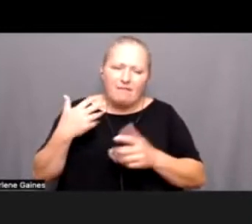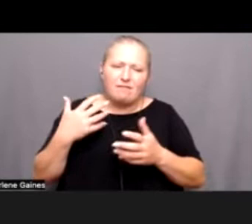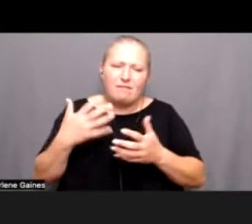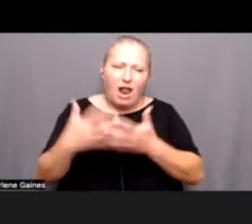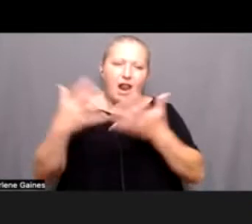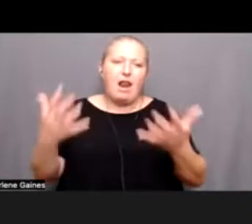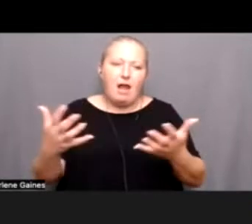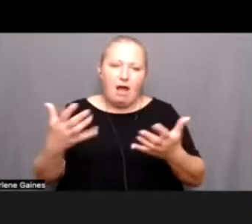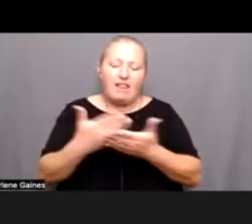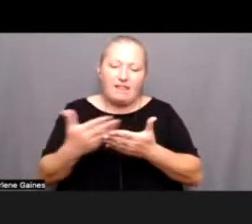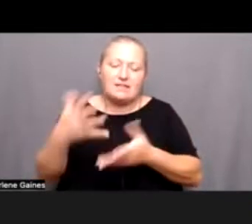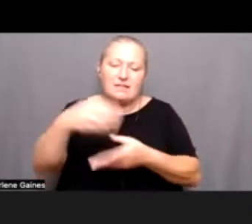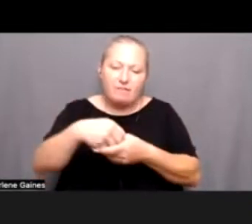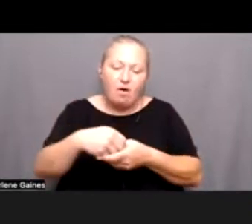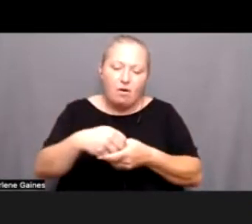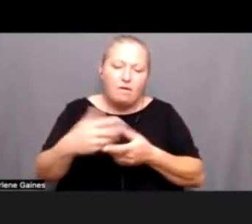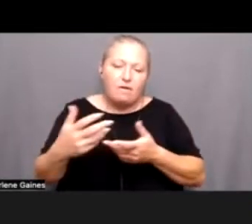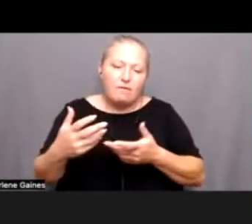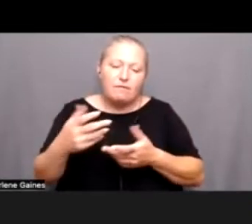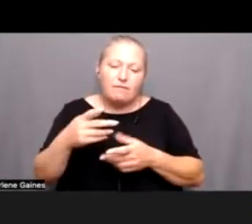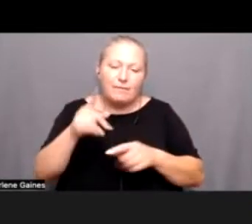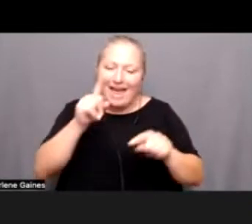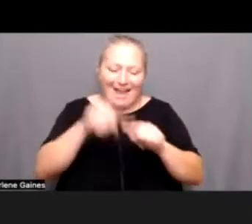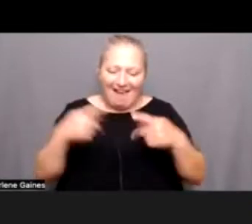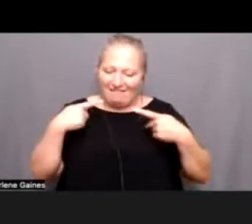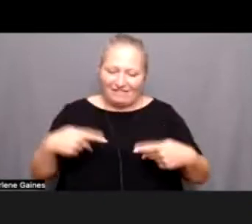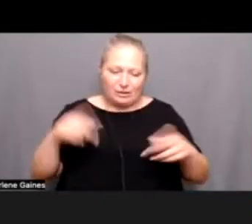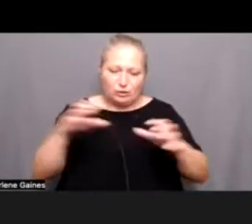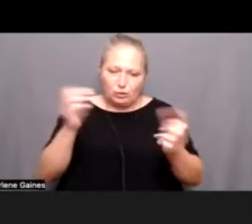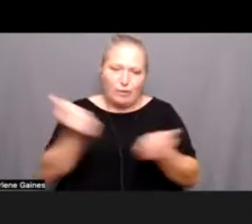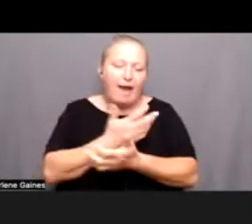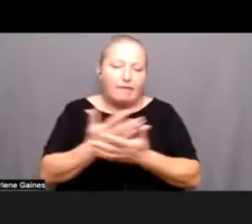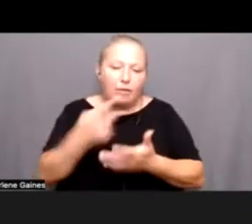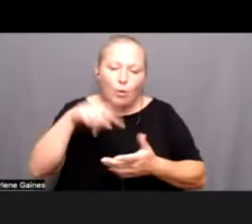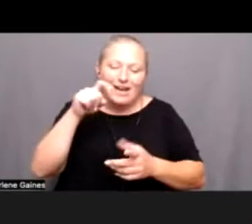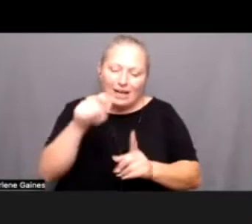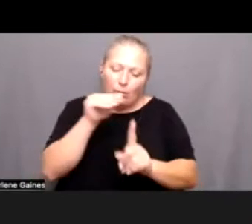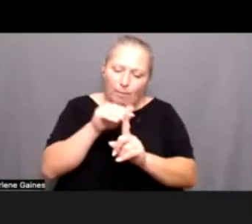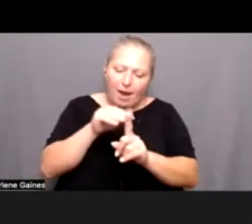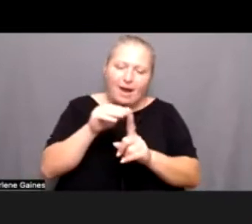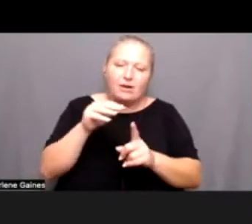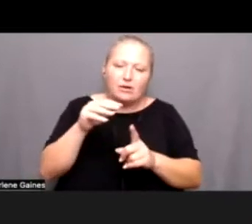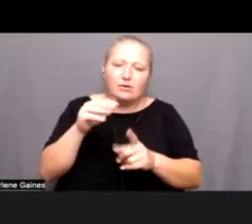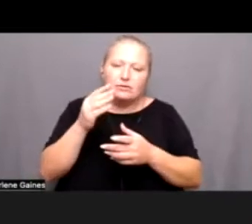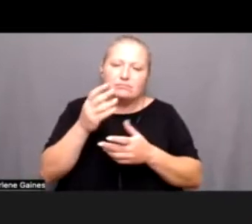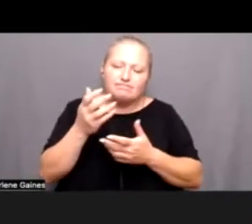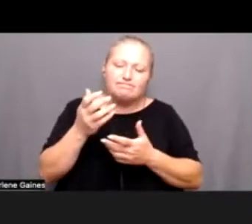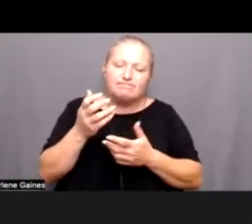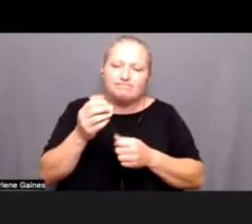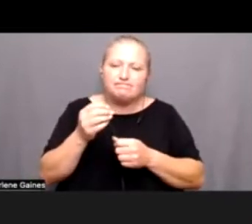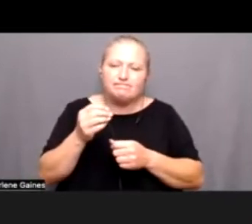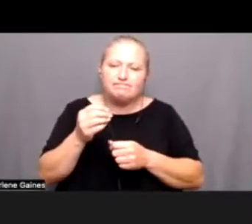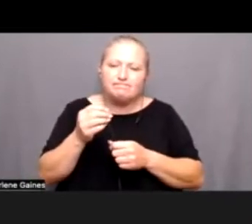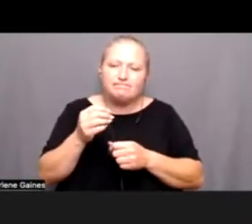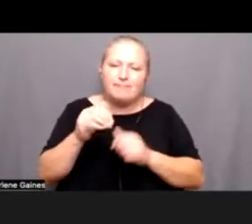here, that you can't physically do it all, and we need those kind of reminders that of some of the